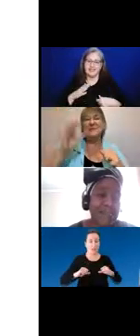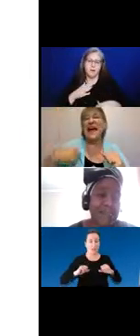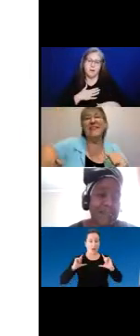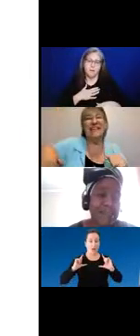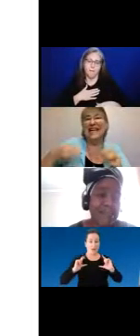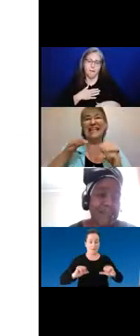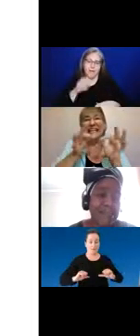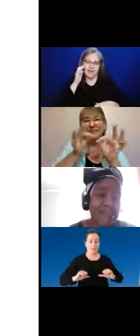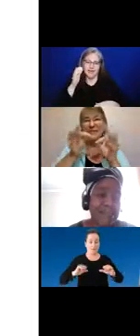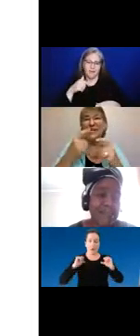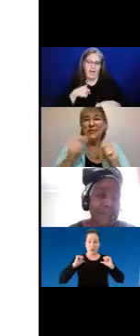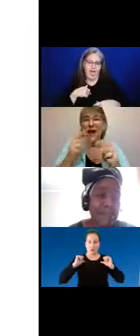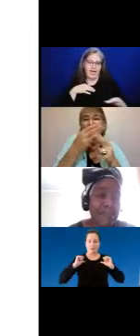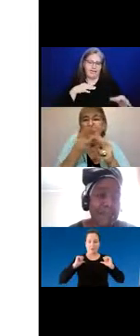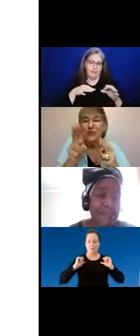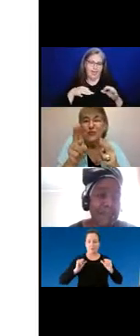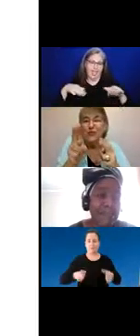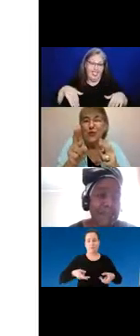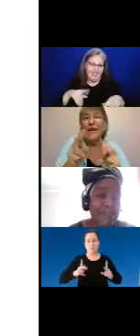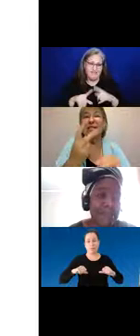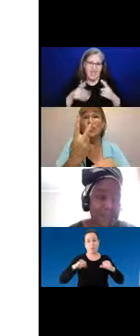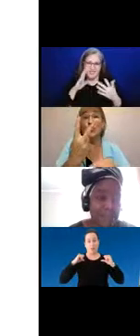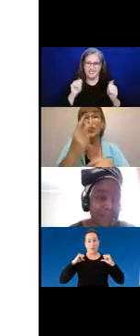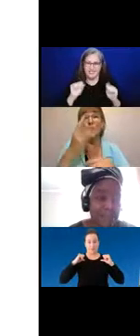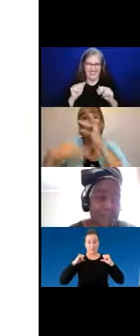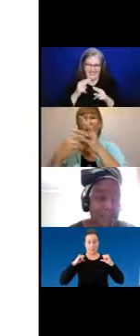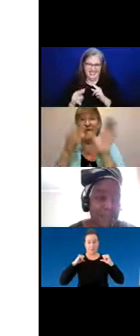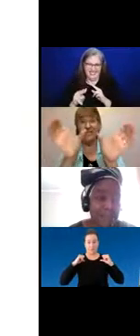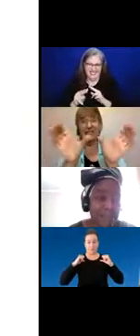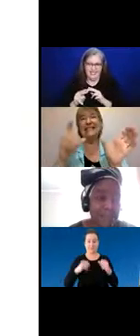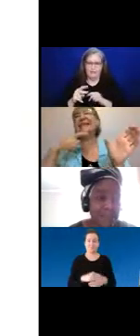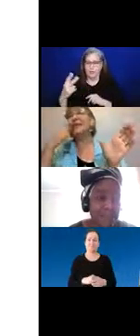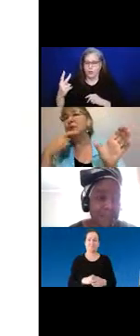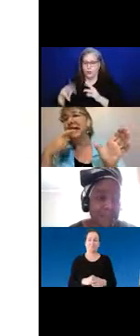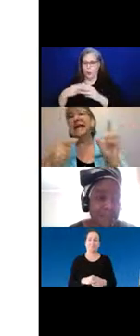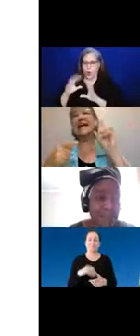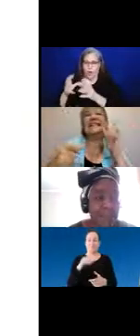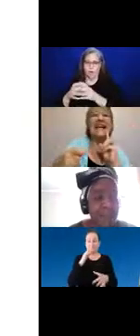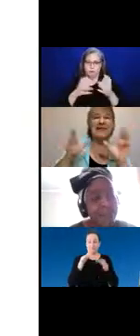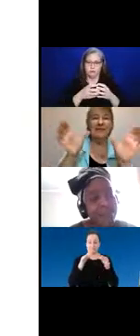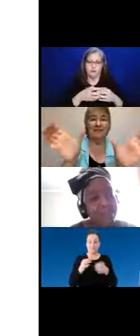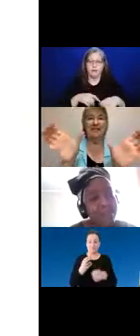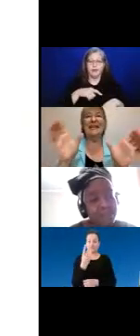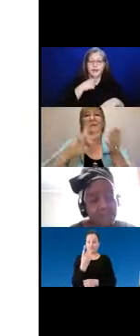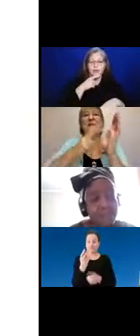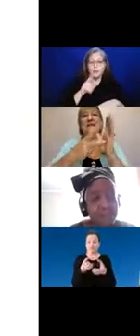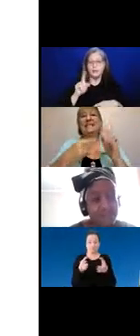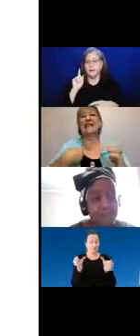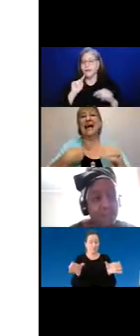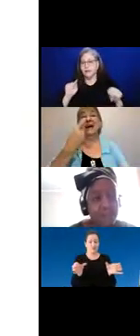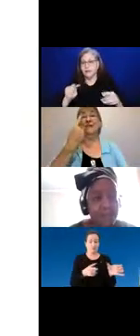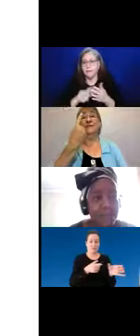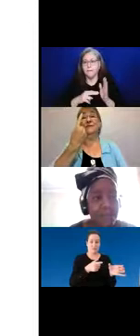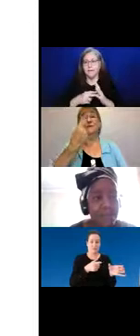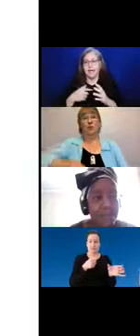concept. I haven't yet explained. I'll try quick. Two worlds, hearing and deaf, means